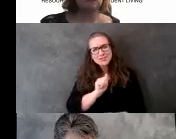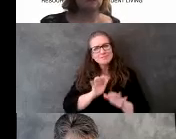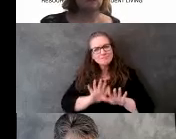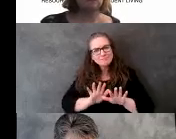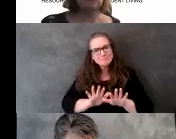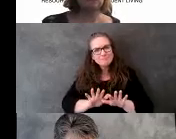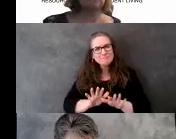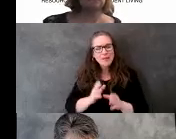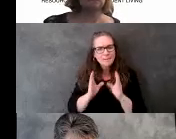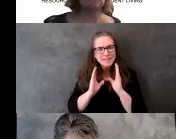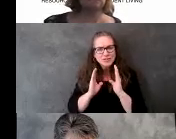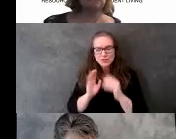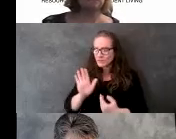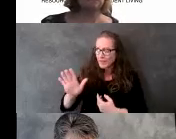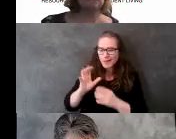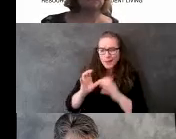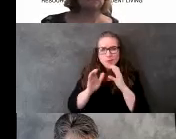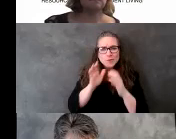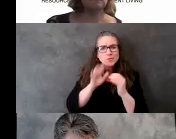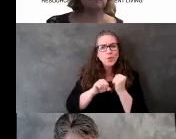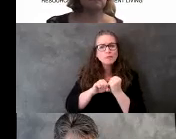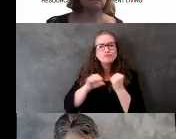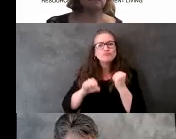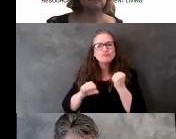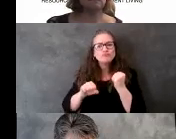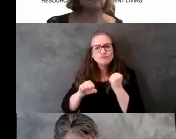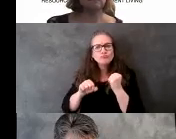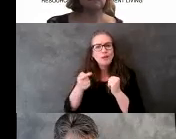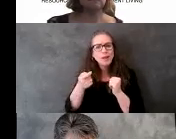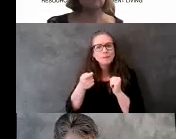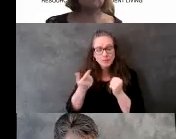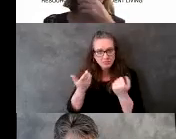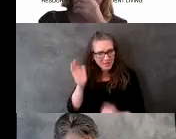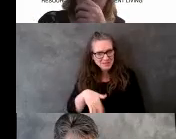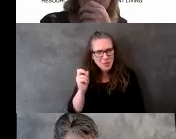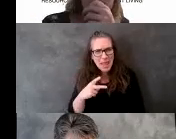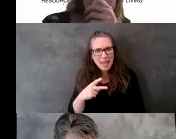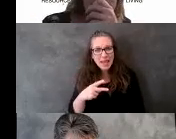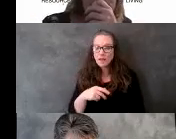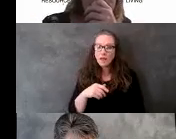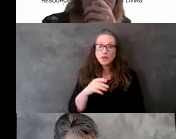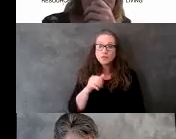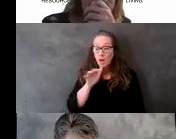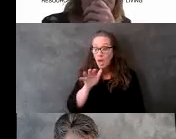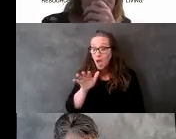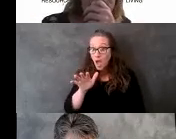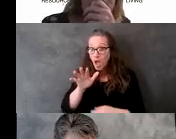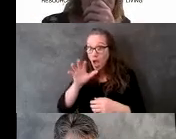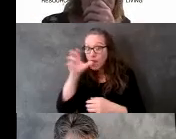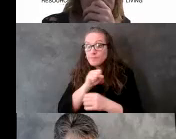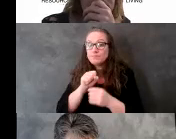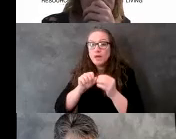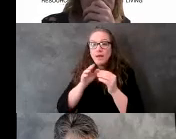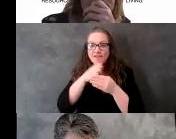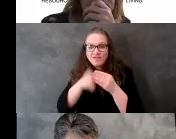communication is going to take a little longer than a typical person, and that's okay. Don't finish their sentences or presume to know what they're going to